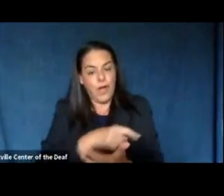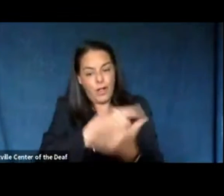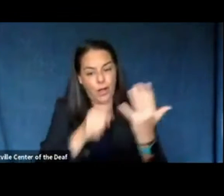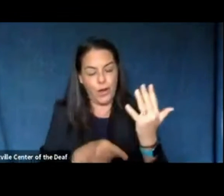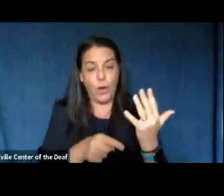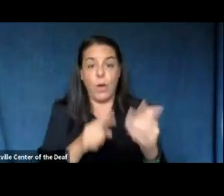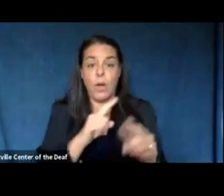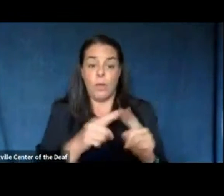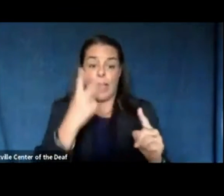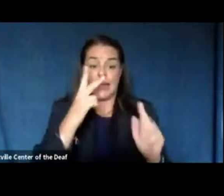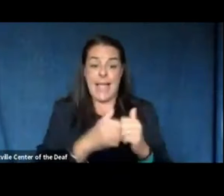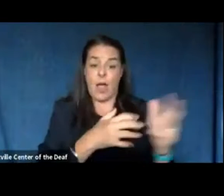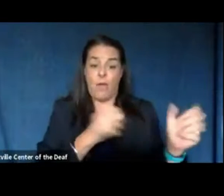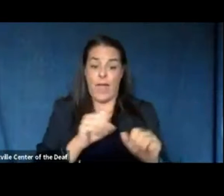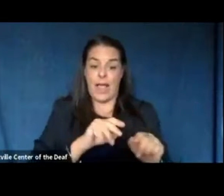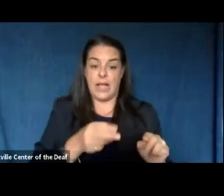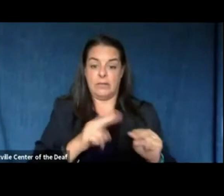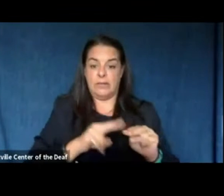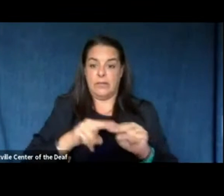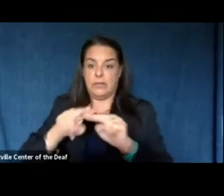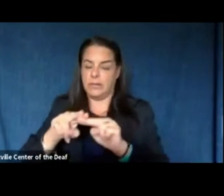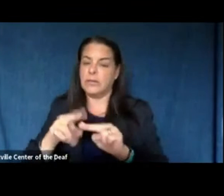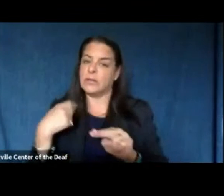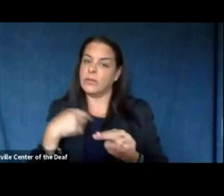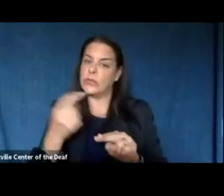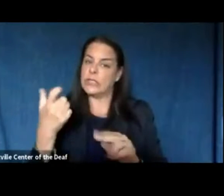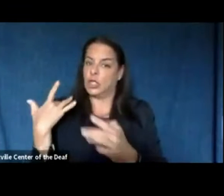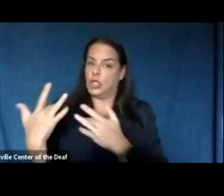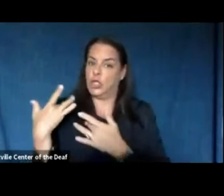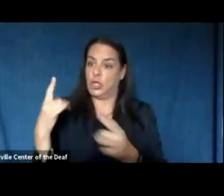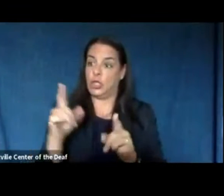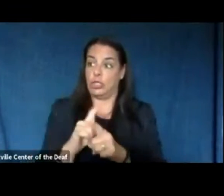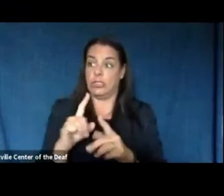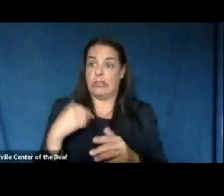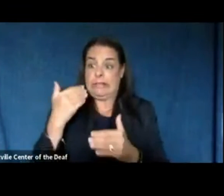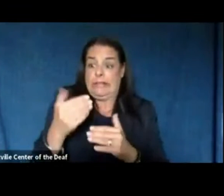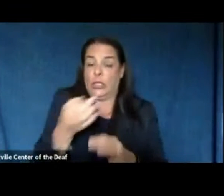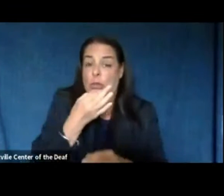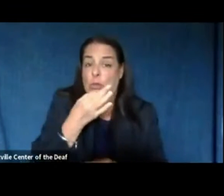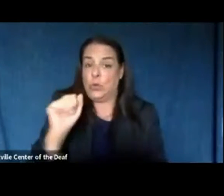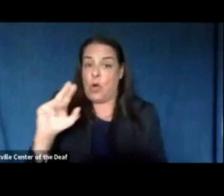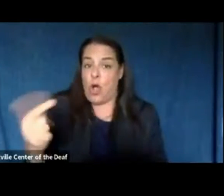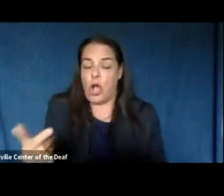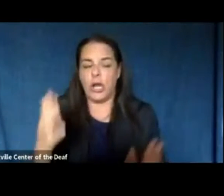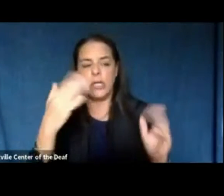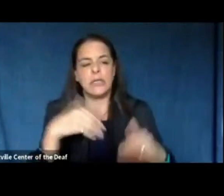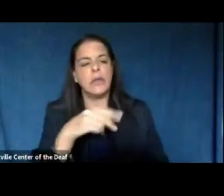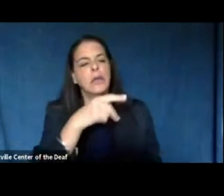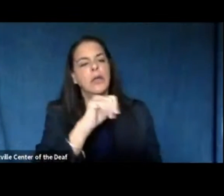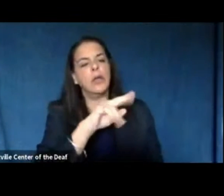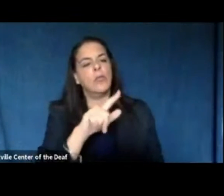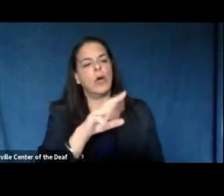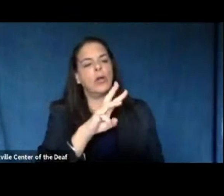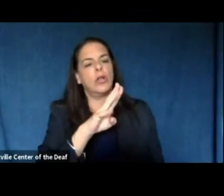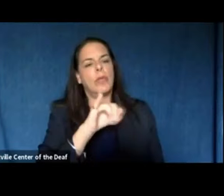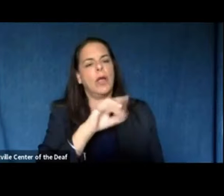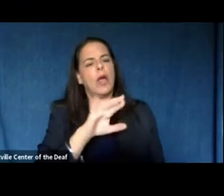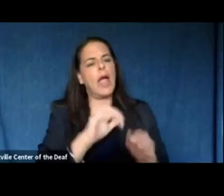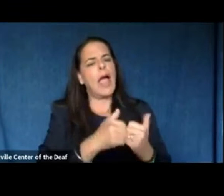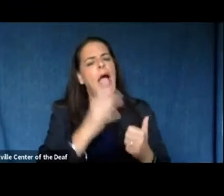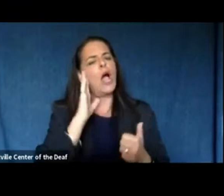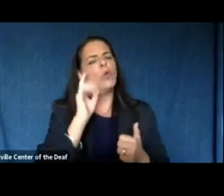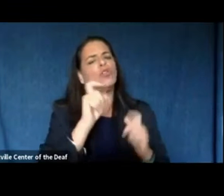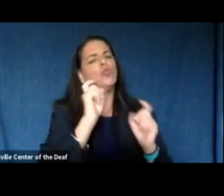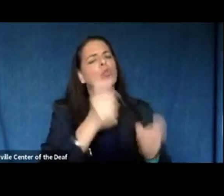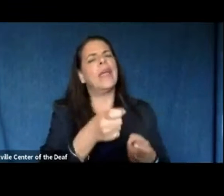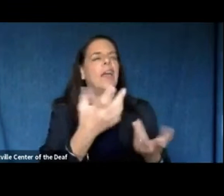seeing, it is concerning as we move into the next month. The next question we have is from Paul with WBIR. He says, how would you grade Knox County